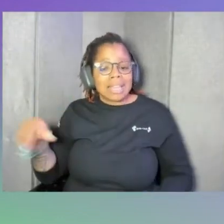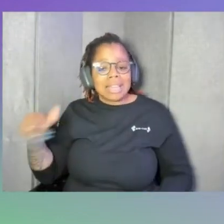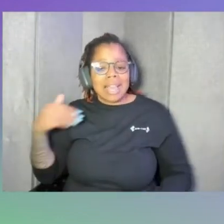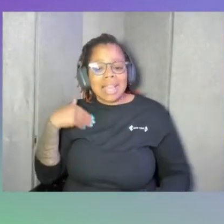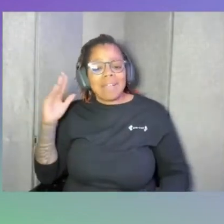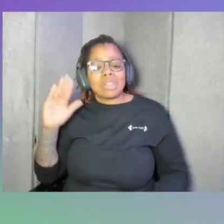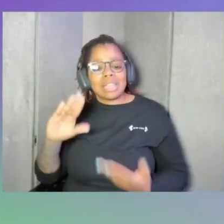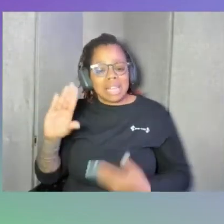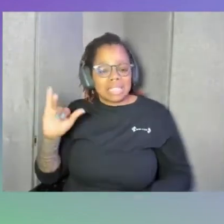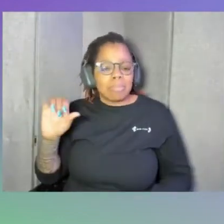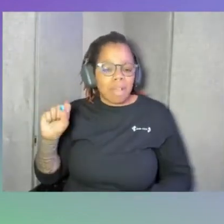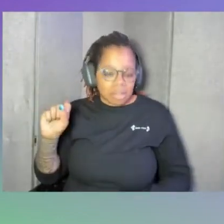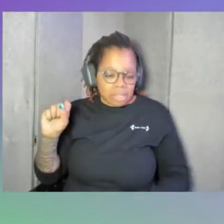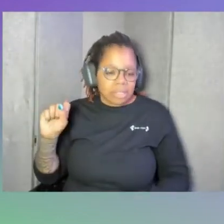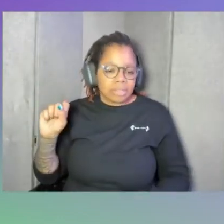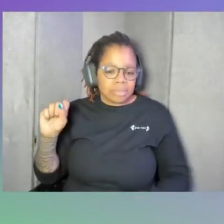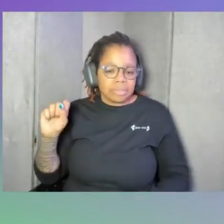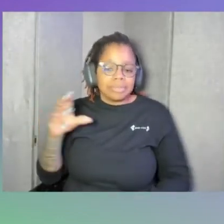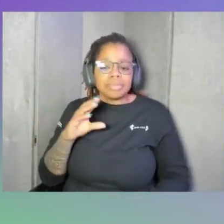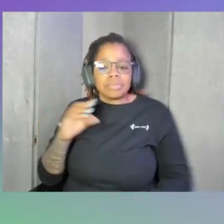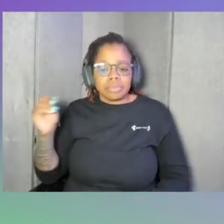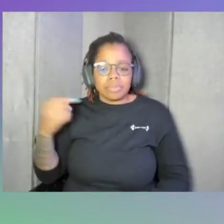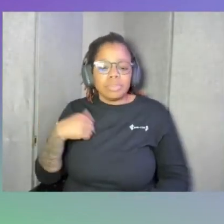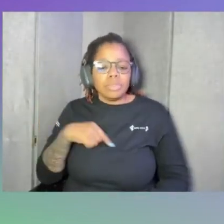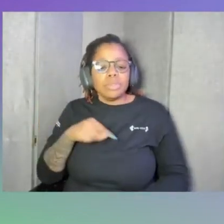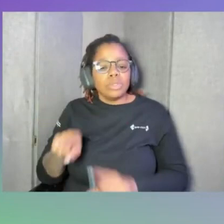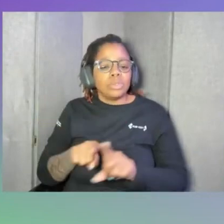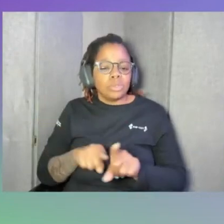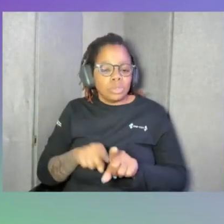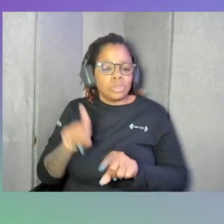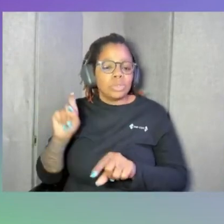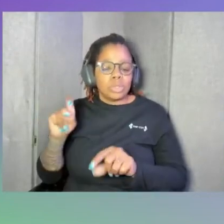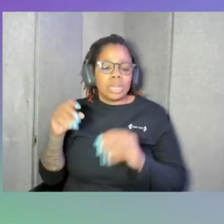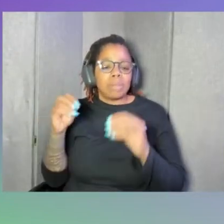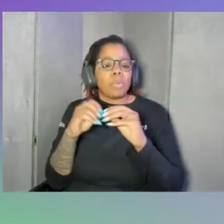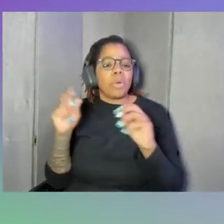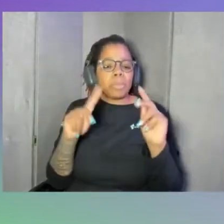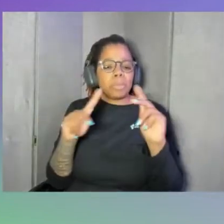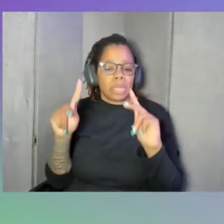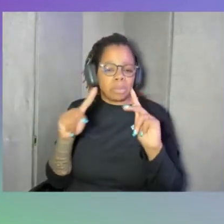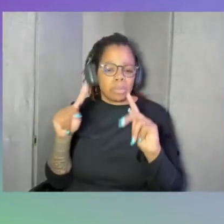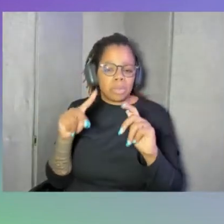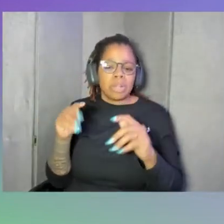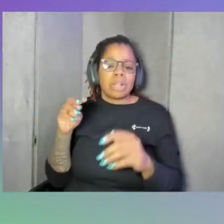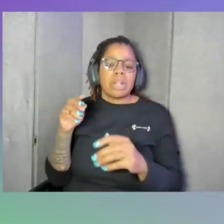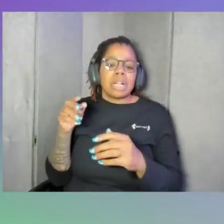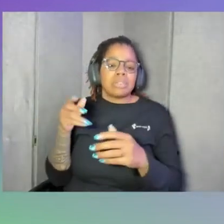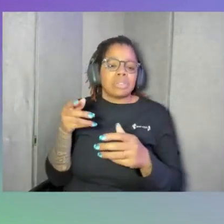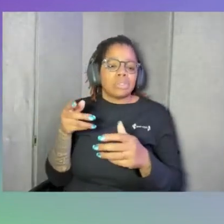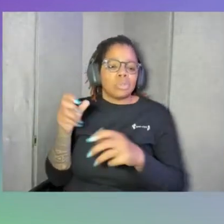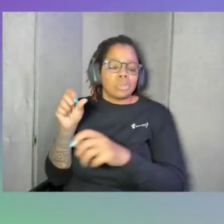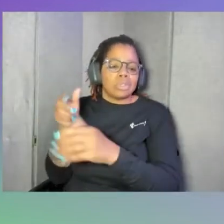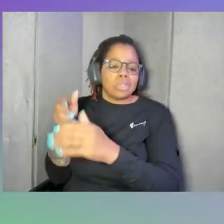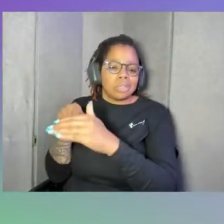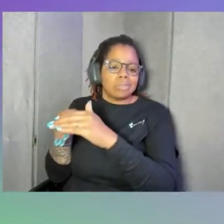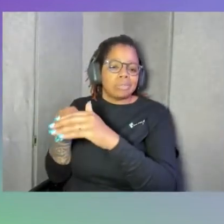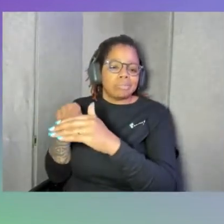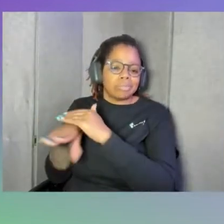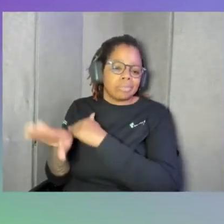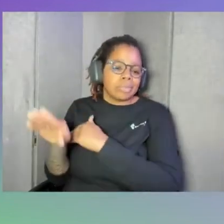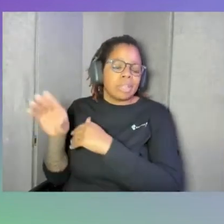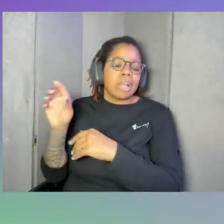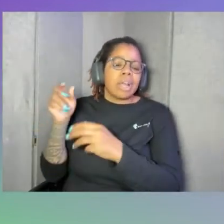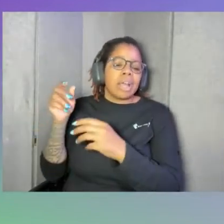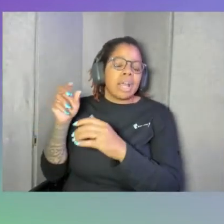biased data. And we also need to get more people into engineering programs that are programming the